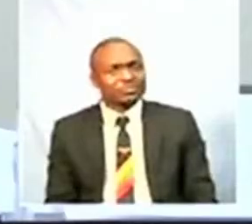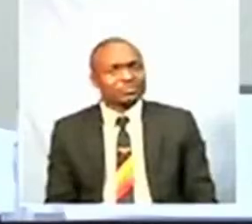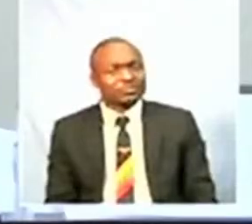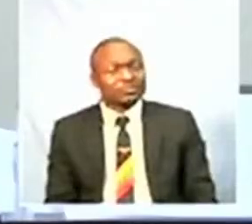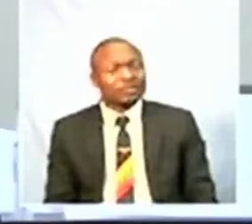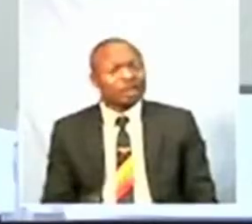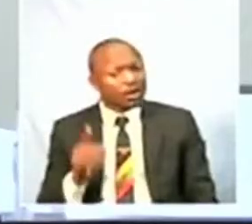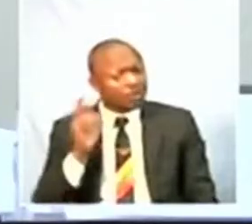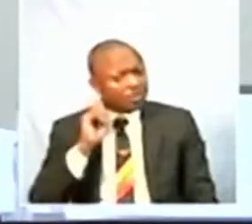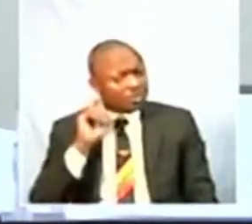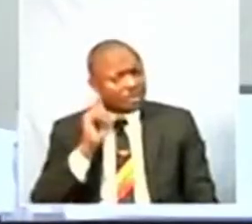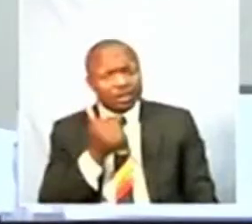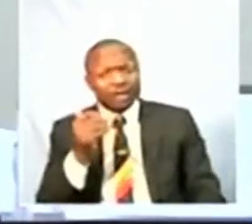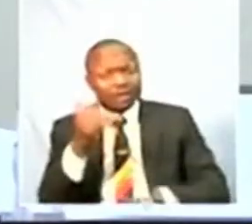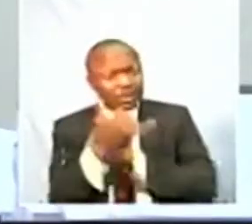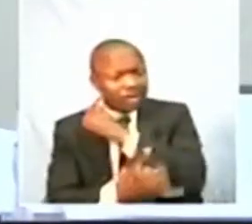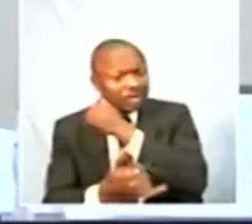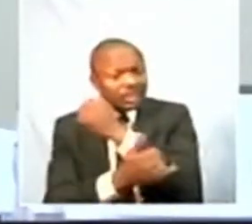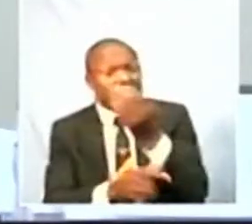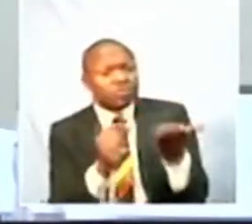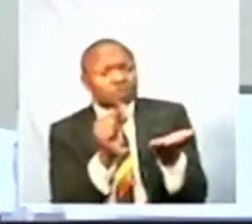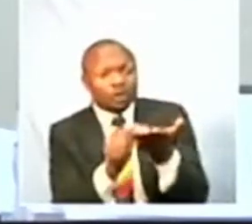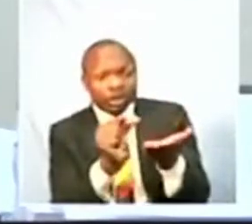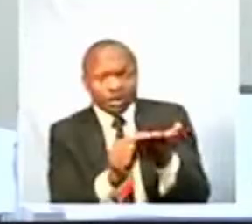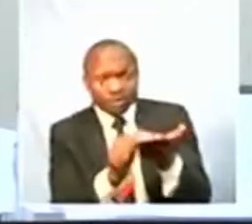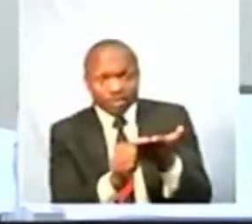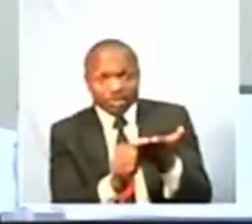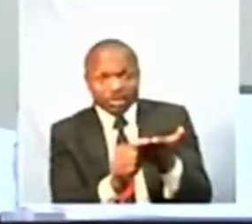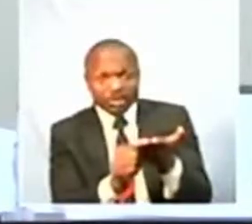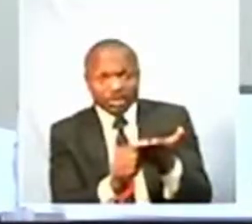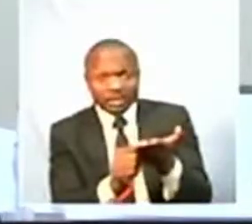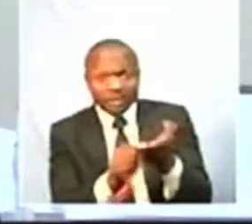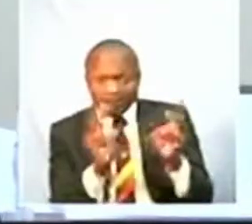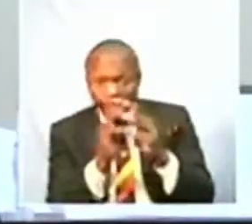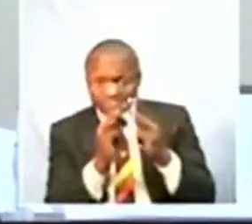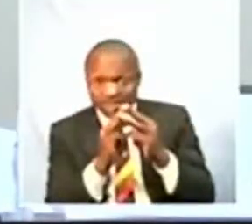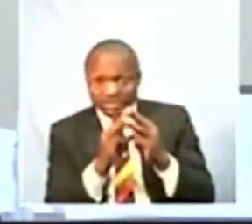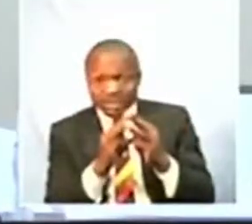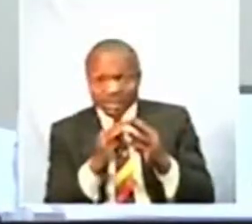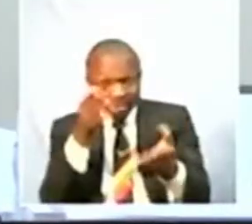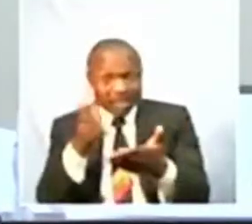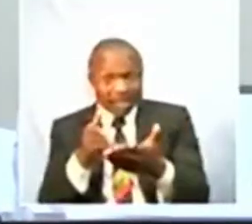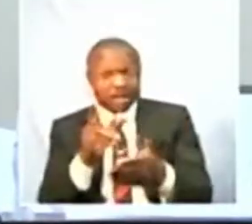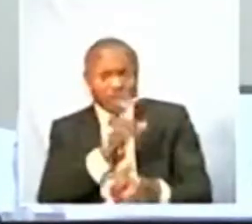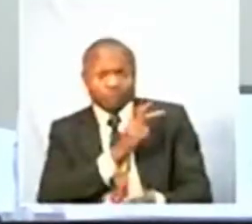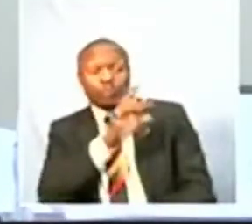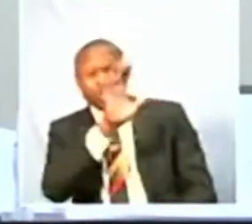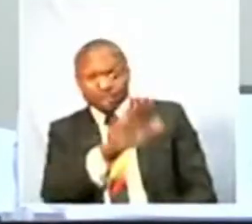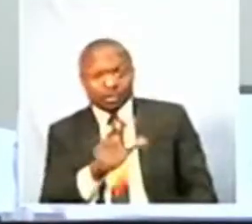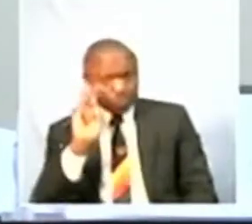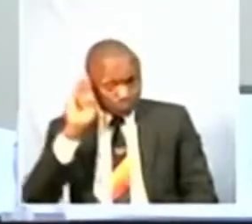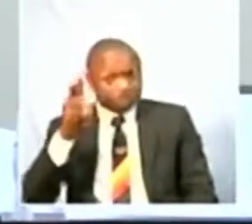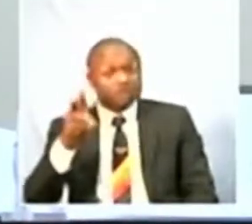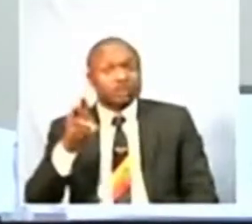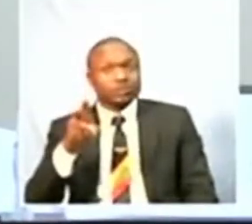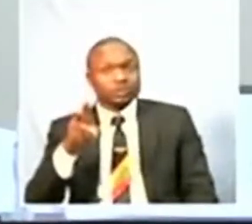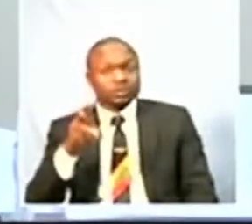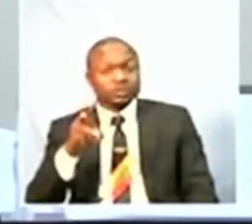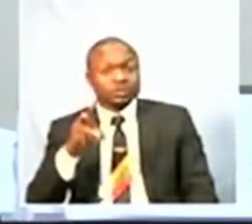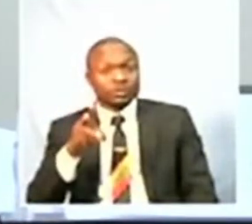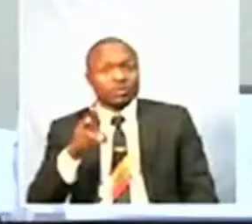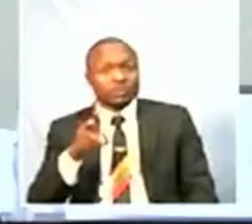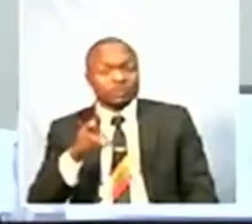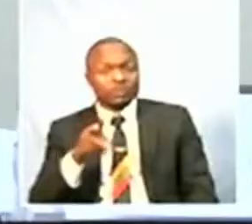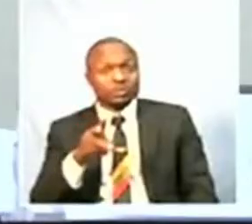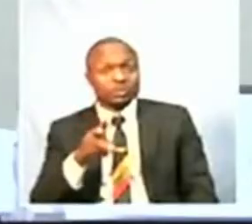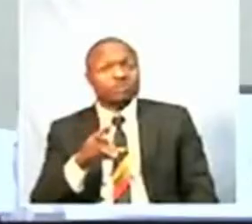We hear in countries like Uganda, in sessions like this, the police is there. We are yet to get that.